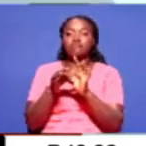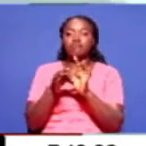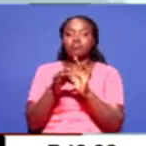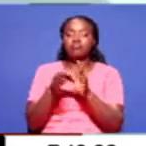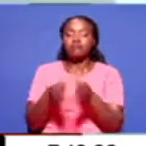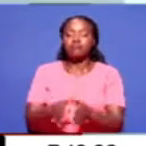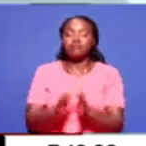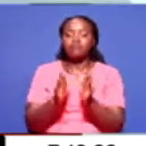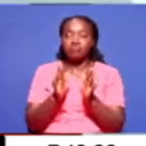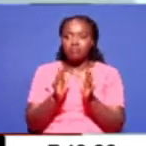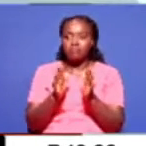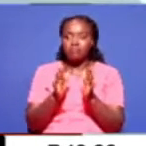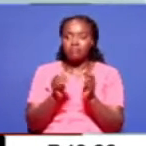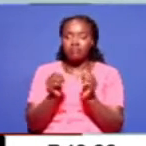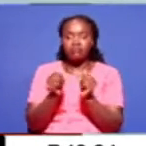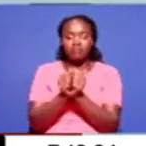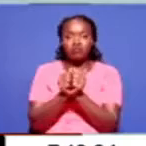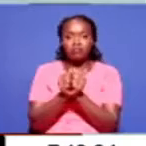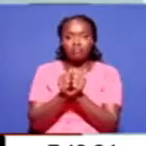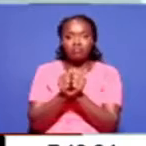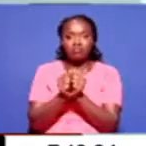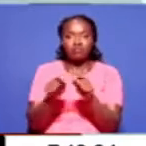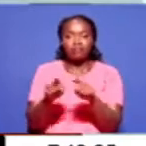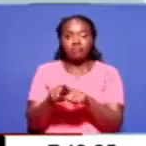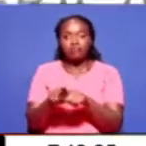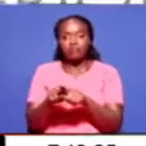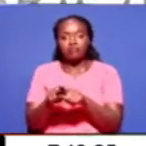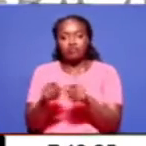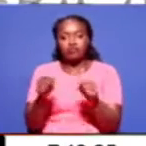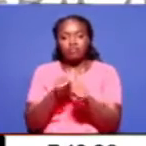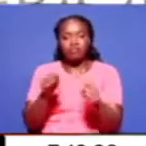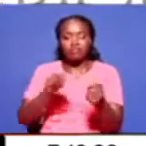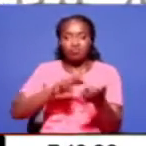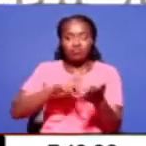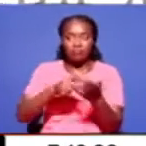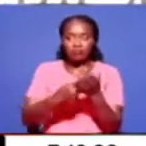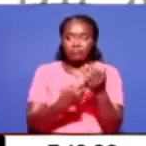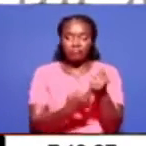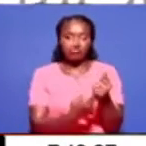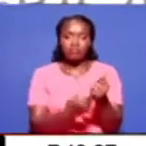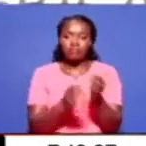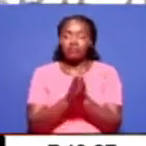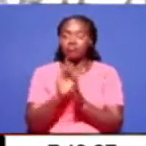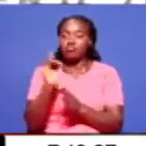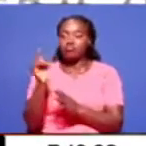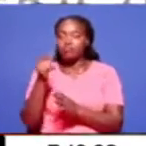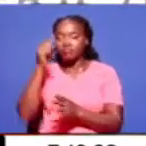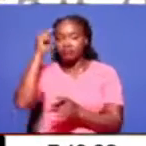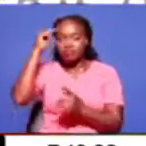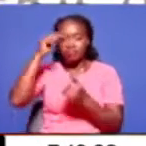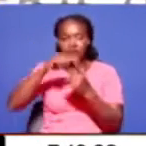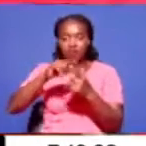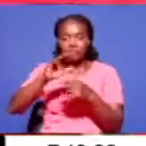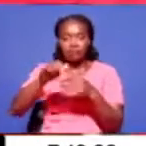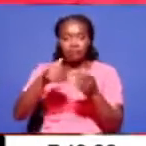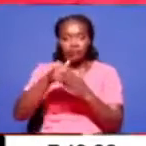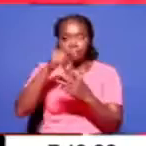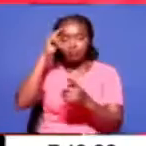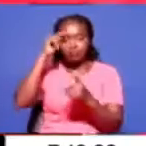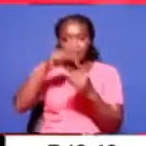manner with like-minded and well-meaning partners. Alisema kuwa Kenya inaazimia kuafikia lengo la